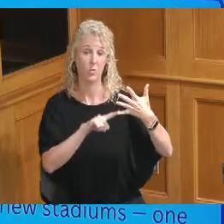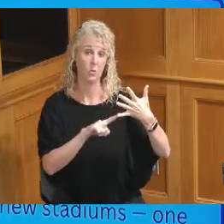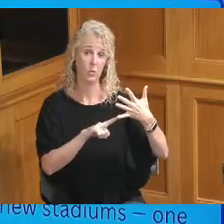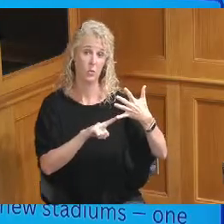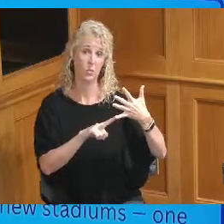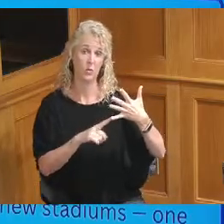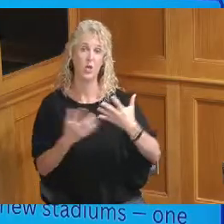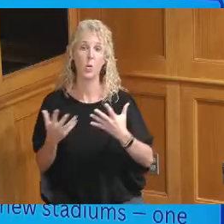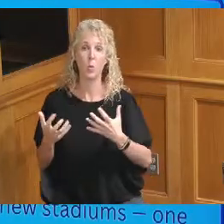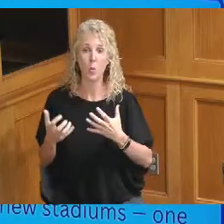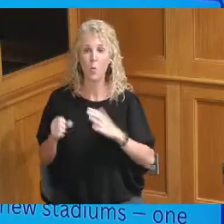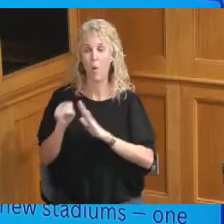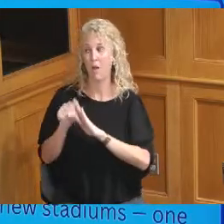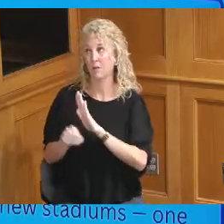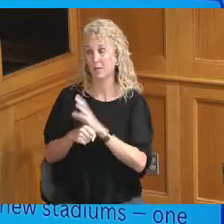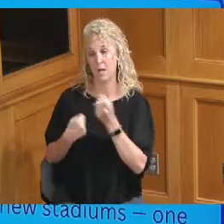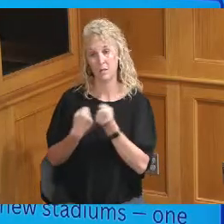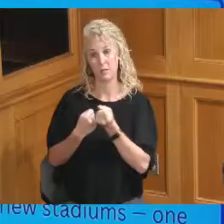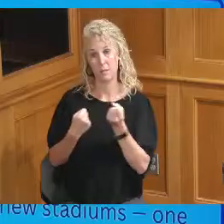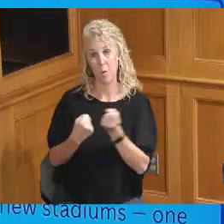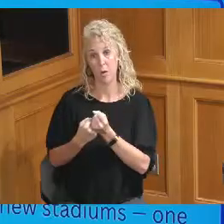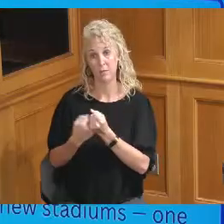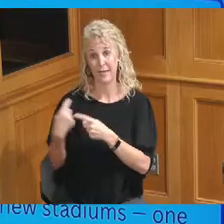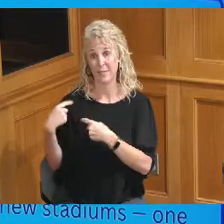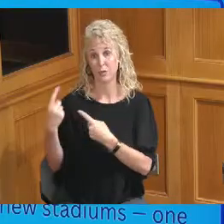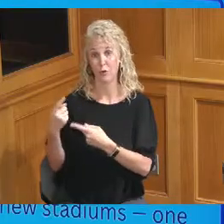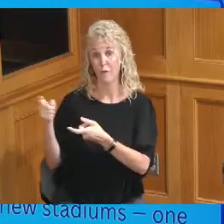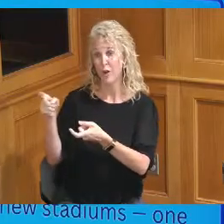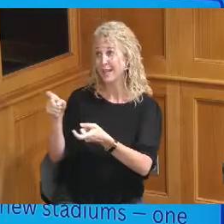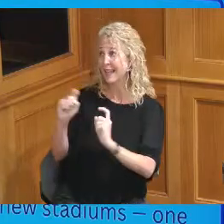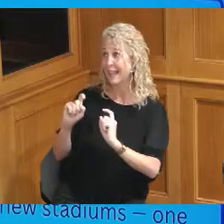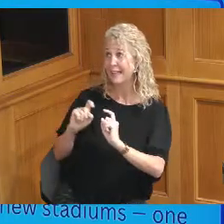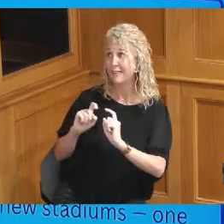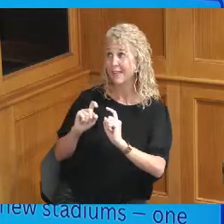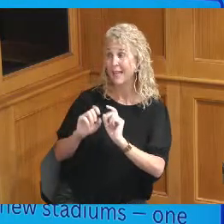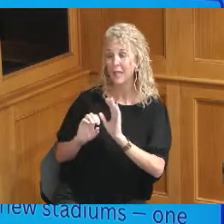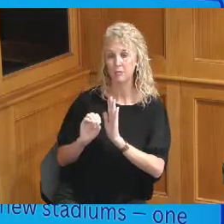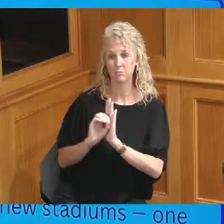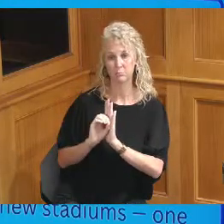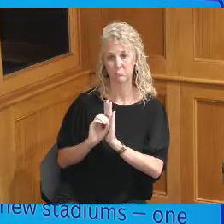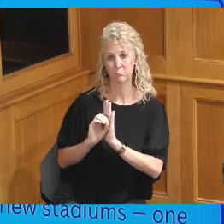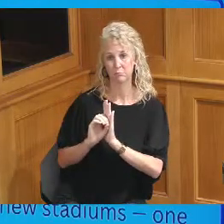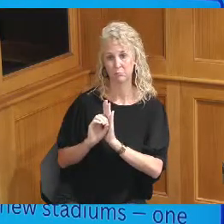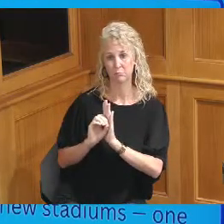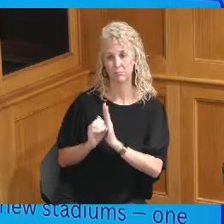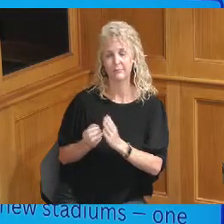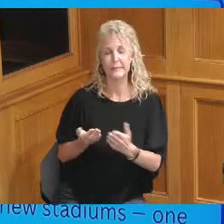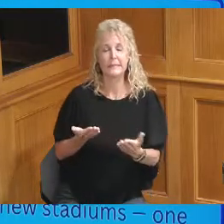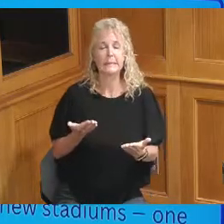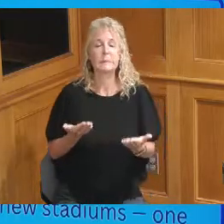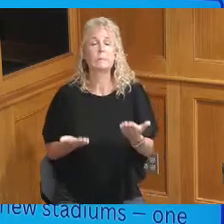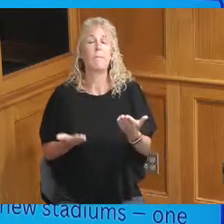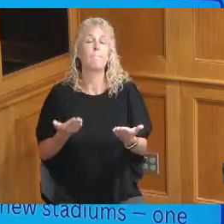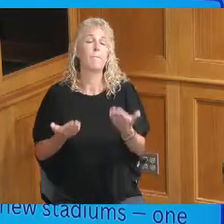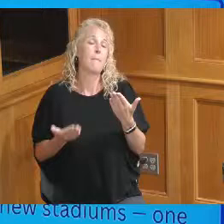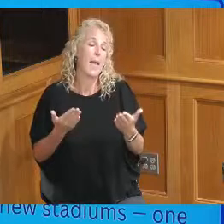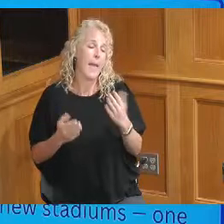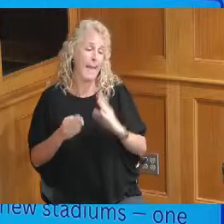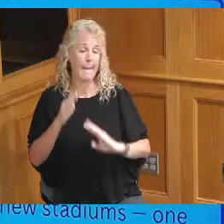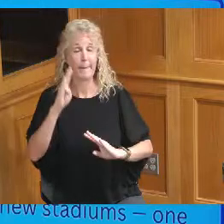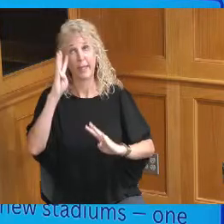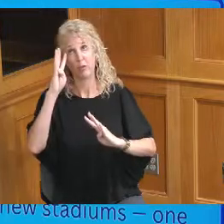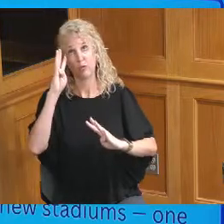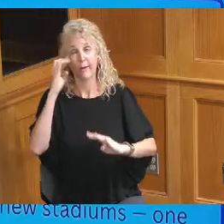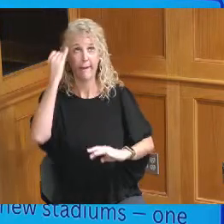state support. We got nothing. We got nothing. They're gonna maybe they'll put a thing together and we can go up there and